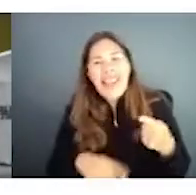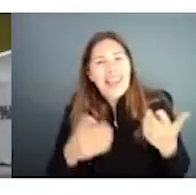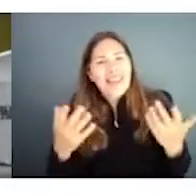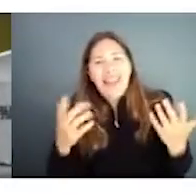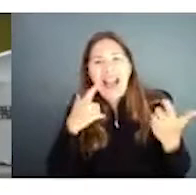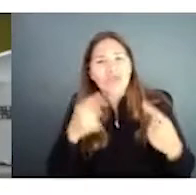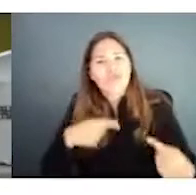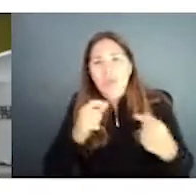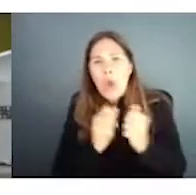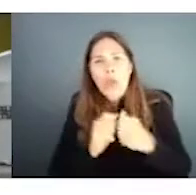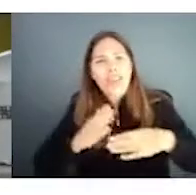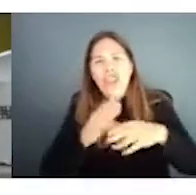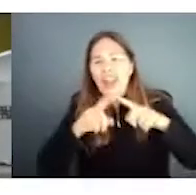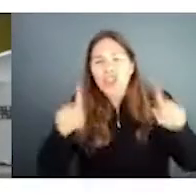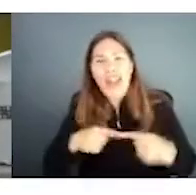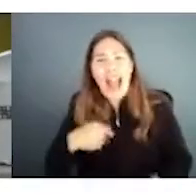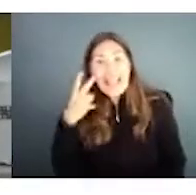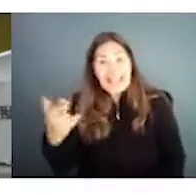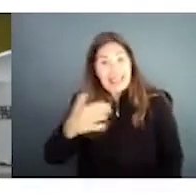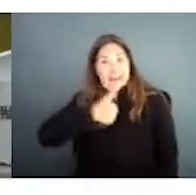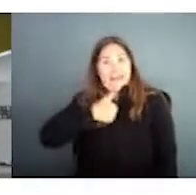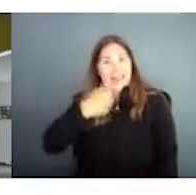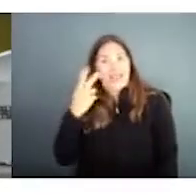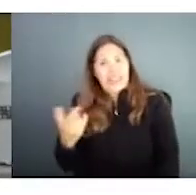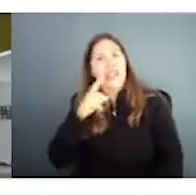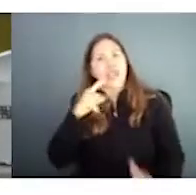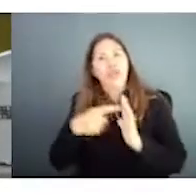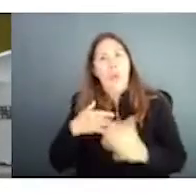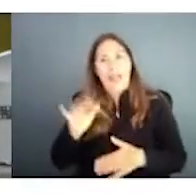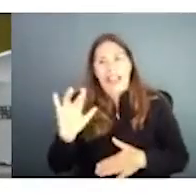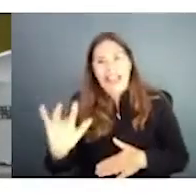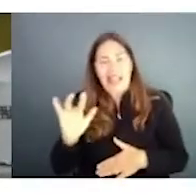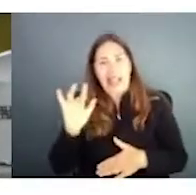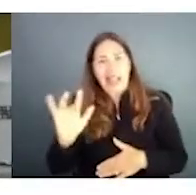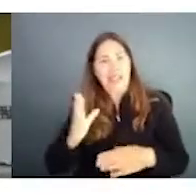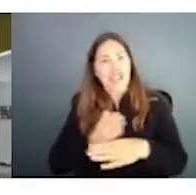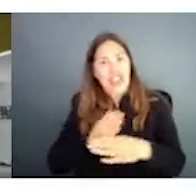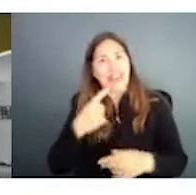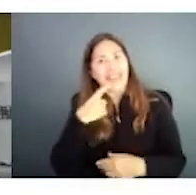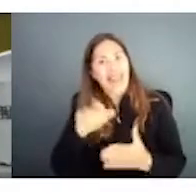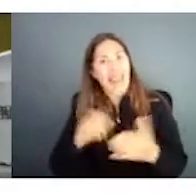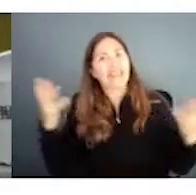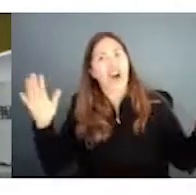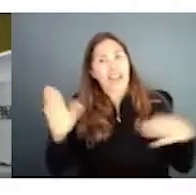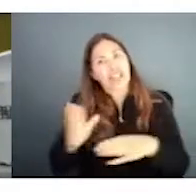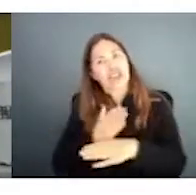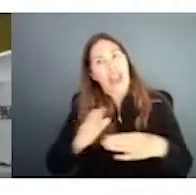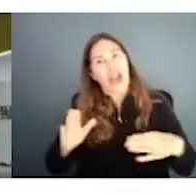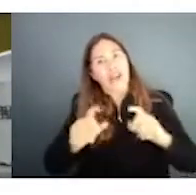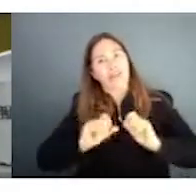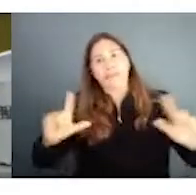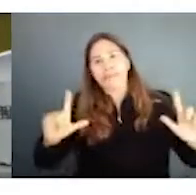share. I mean, I could see it. It shows me what to click on. When I click share, it says sharing, but I don't think it's